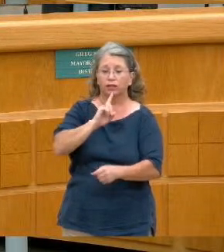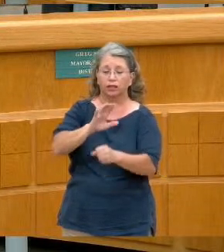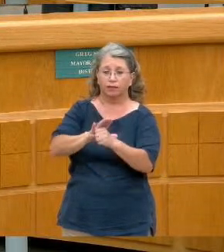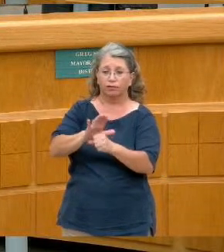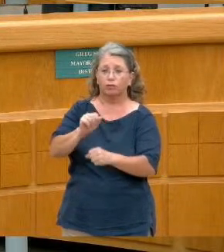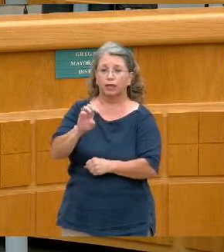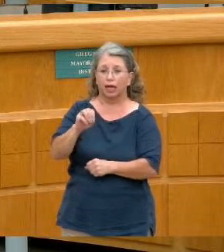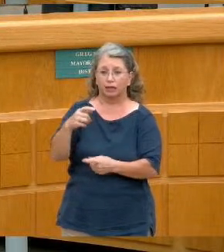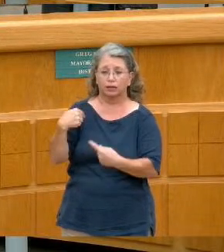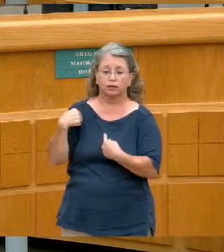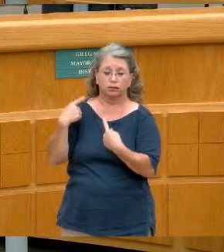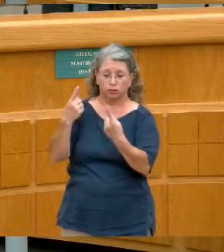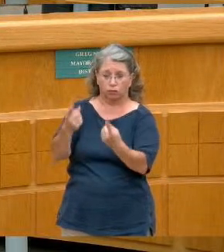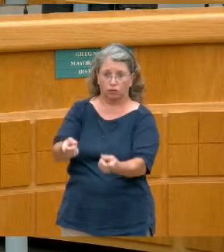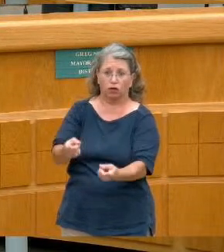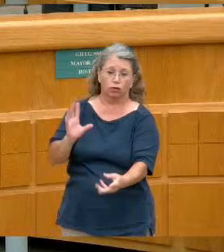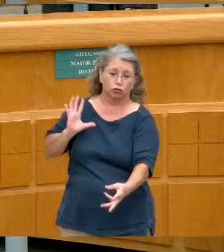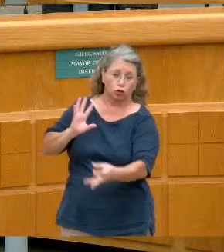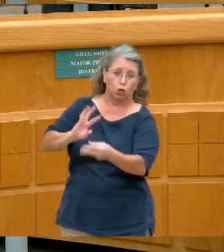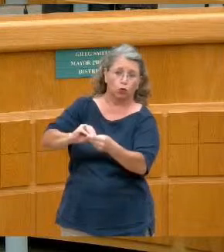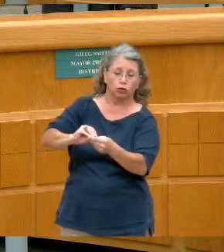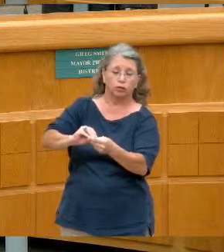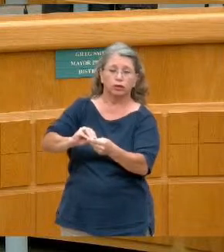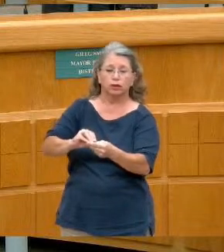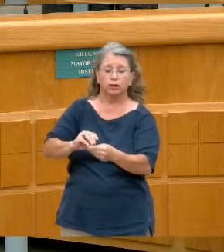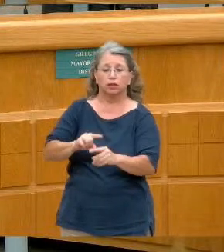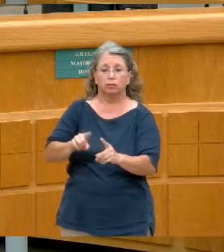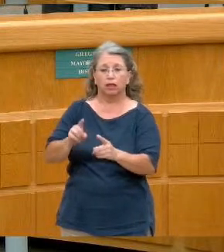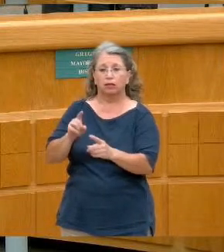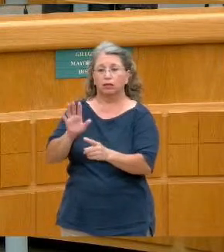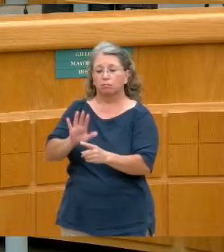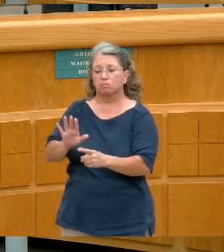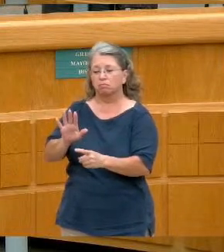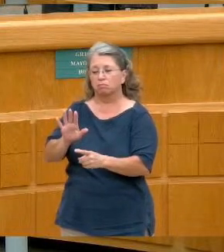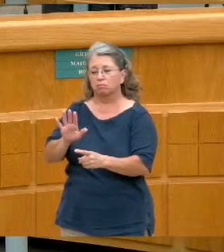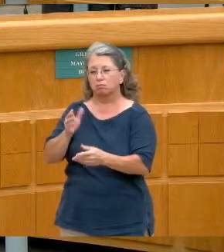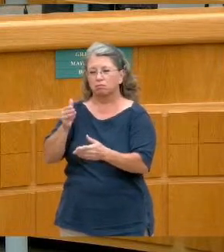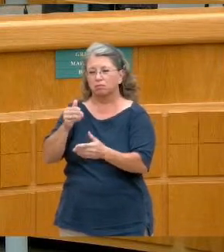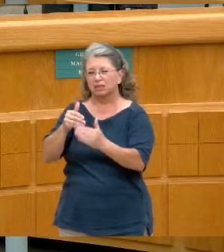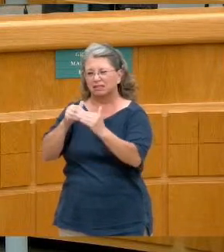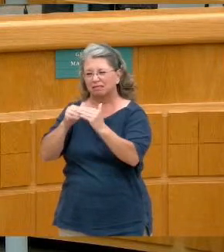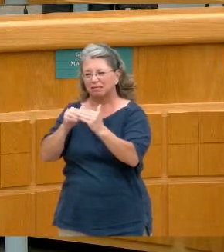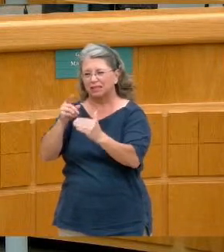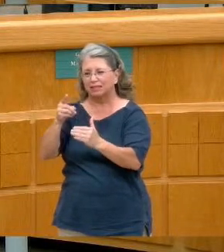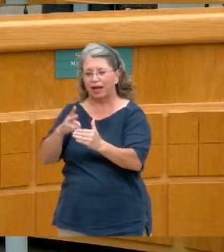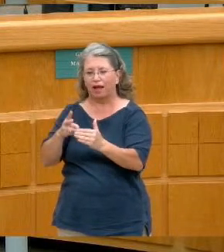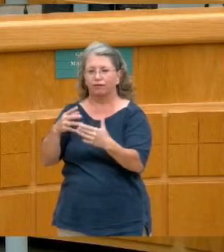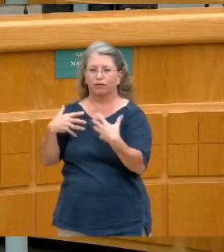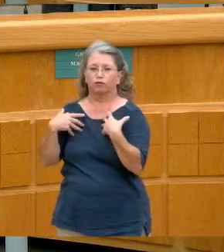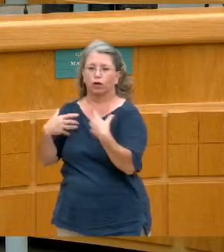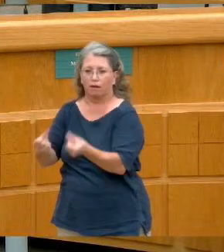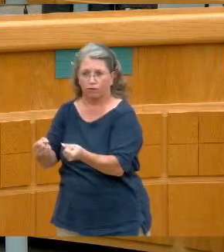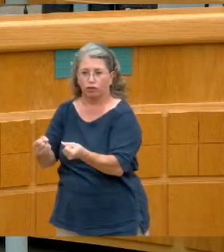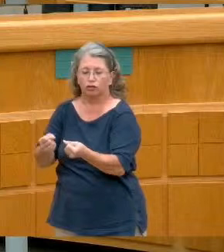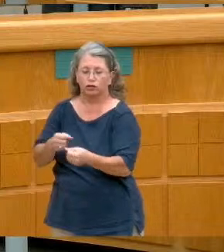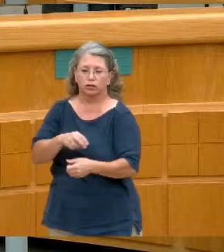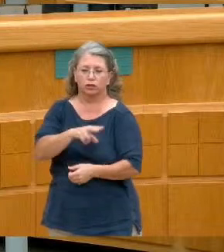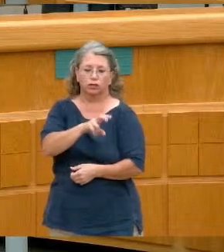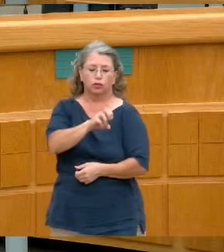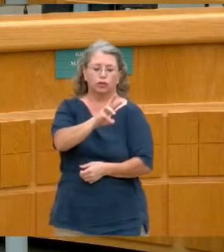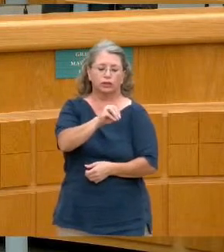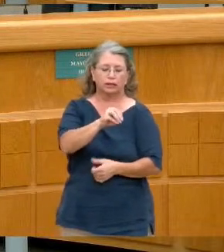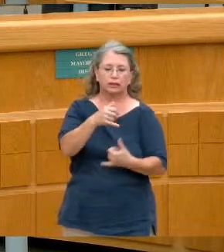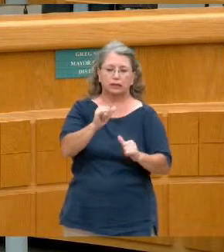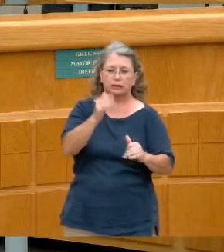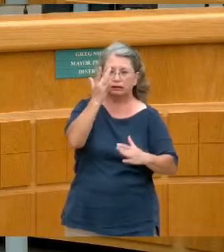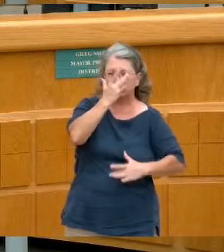county over time. But as you can see, we do have recovered, so about 219 recovered. And then 260 persons are still